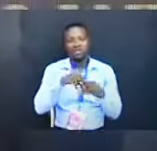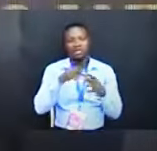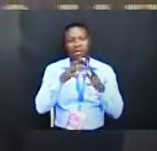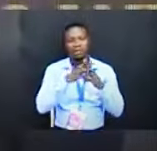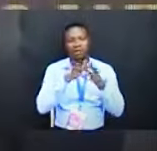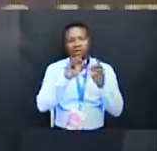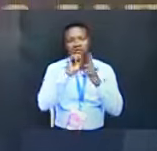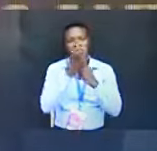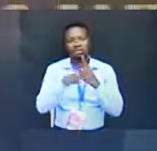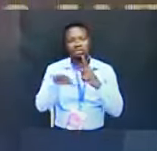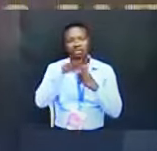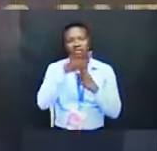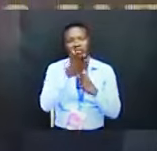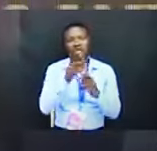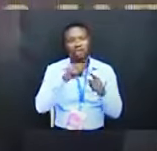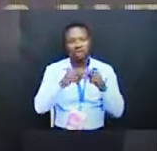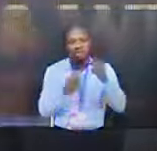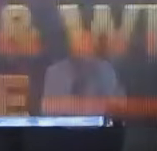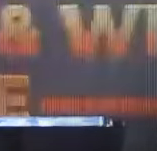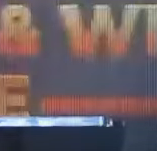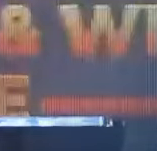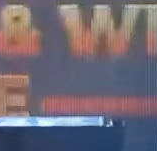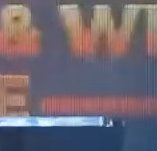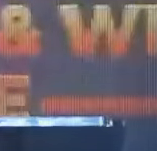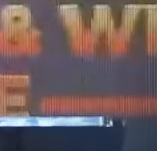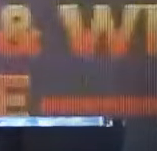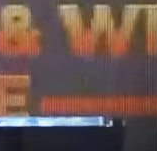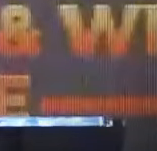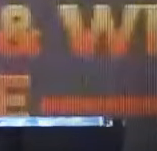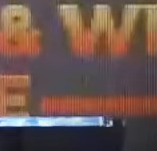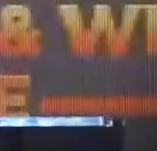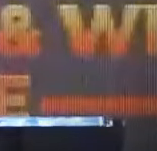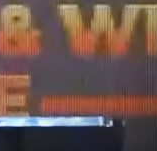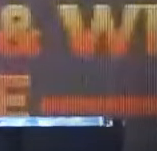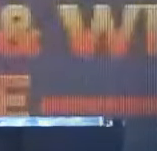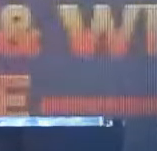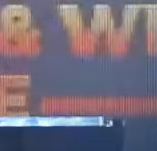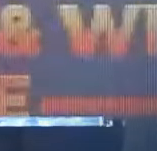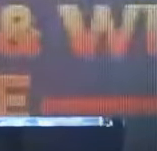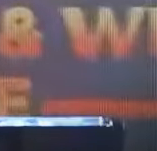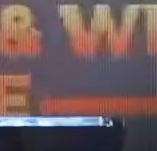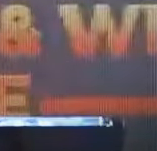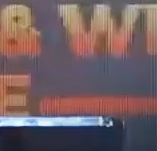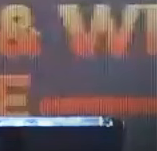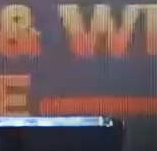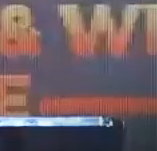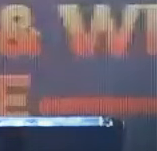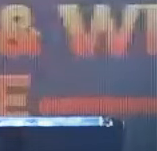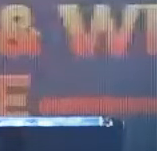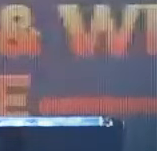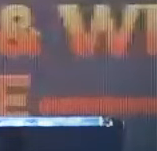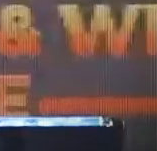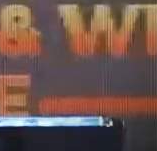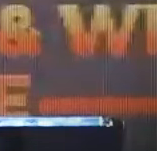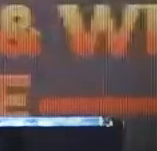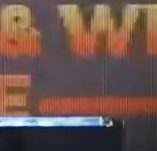society, but the foundation on which they stood or they stand on.